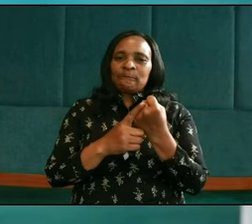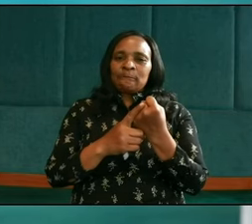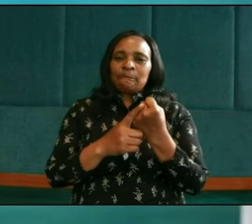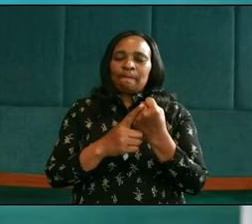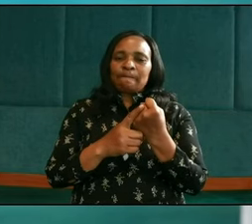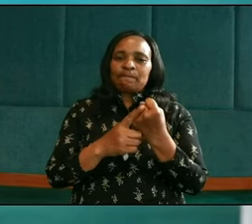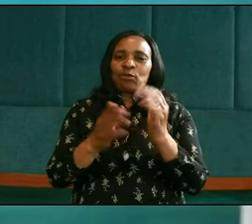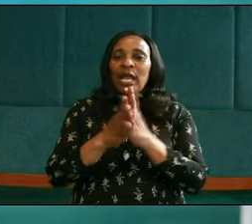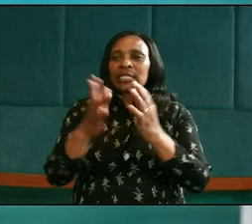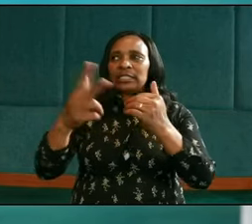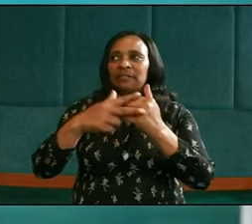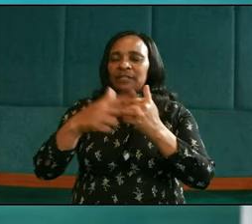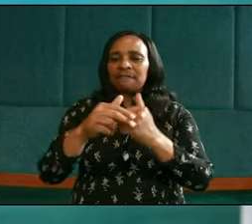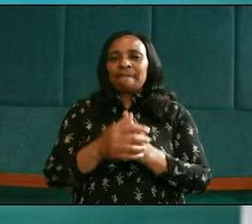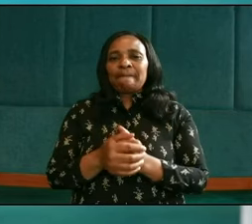and 7.